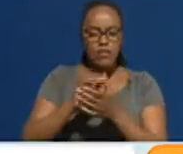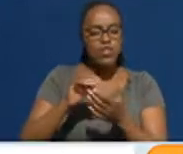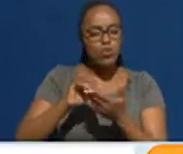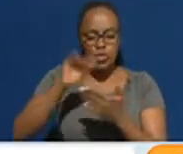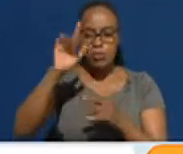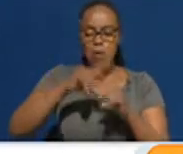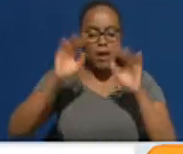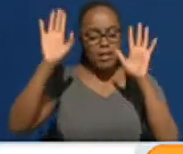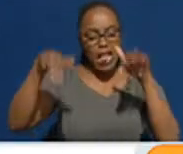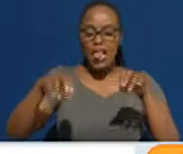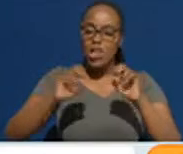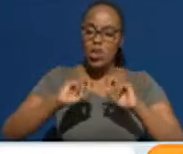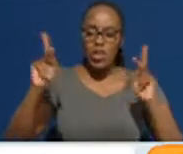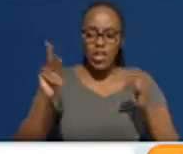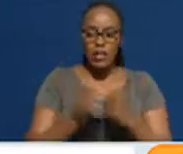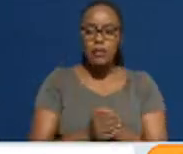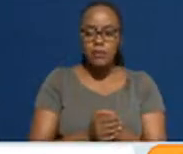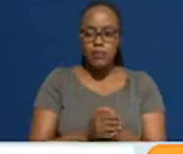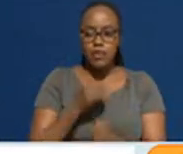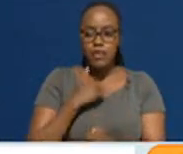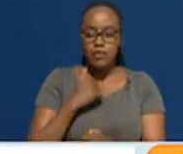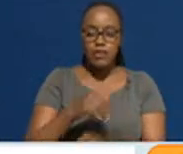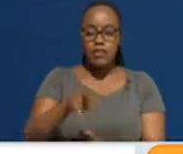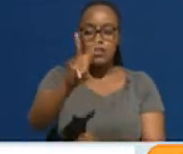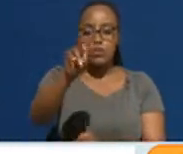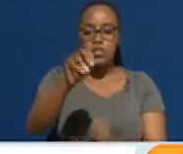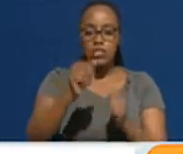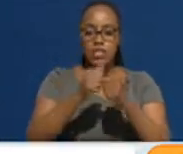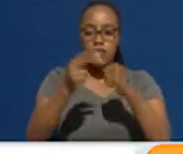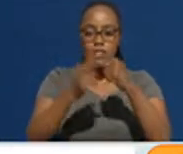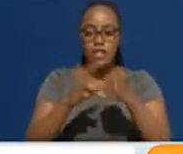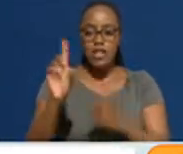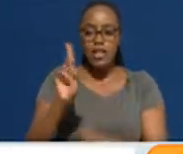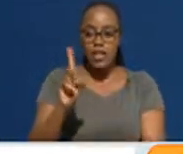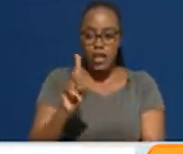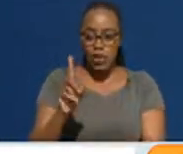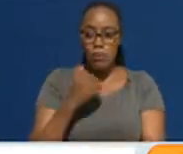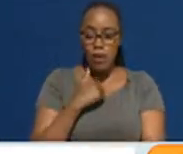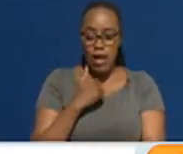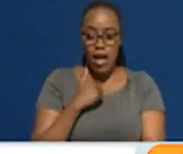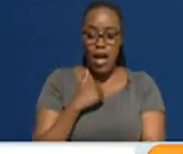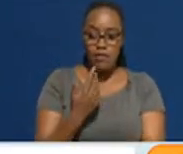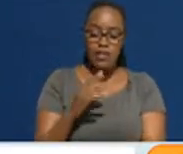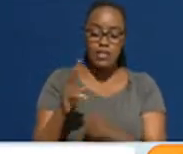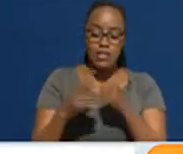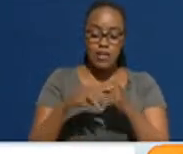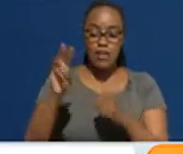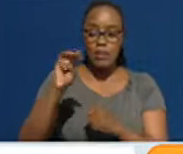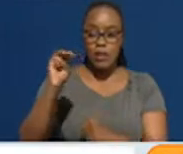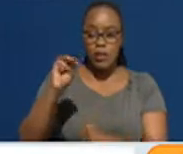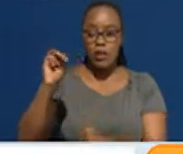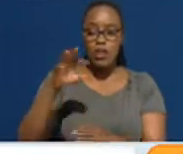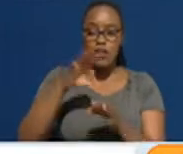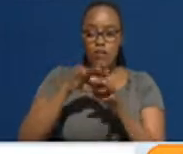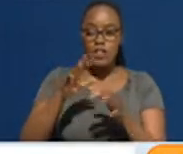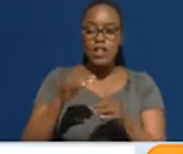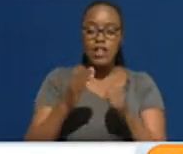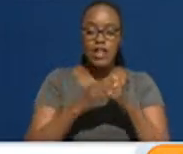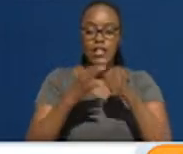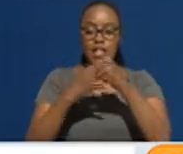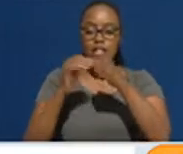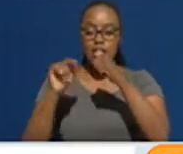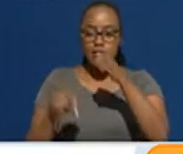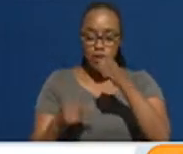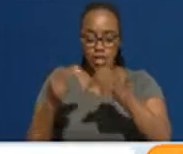won. In Rosambu in 2017, Nairobi had 1.7 million voters, and I got 98,000. That